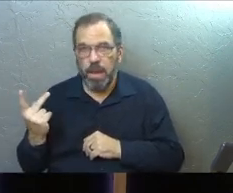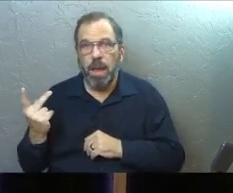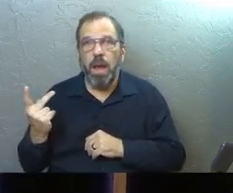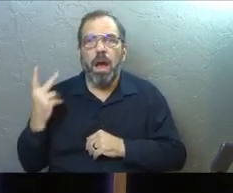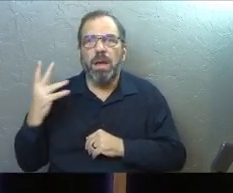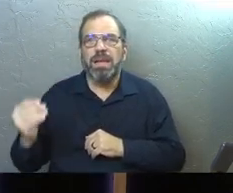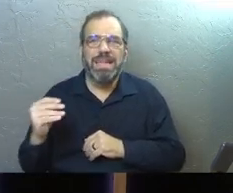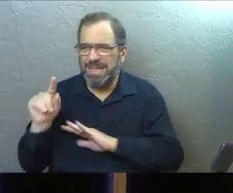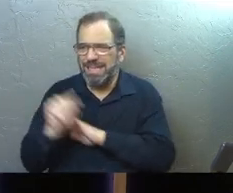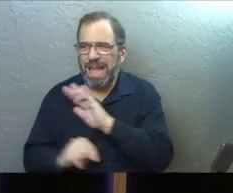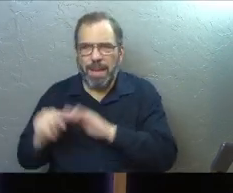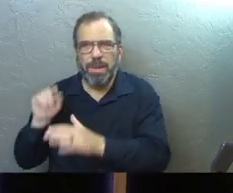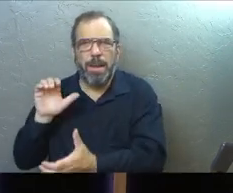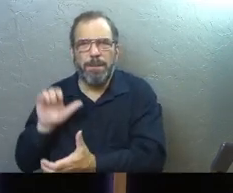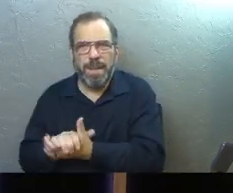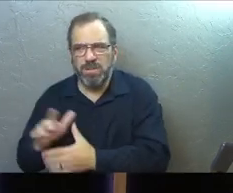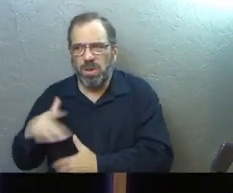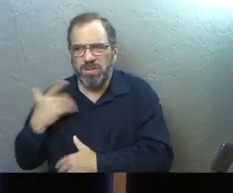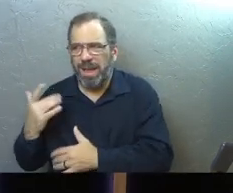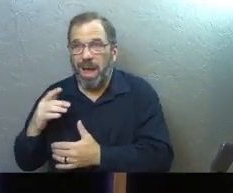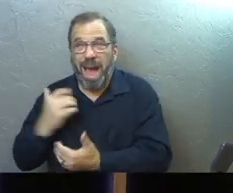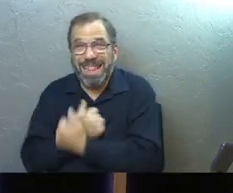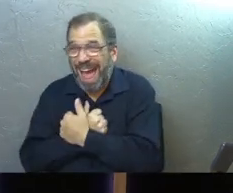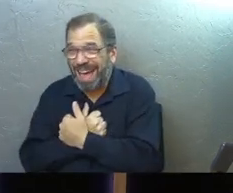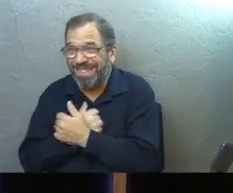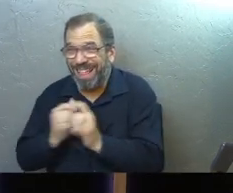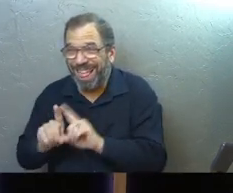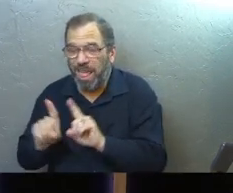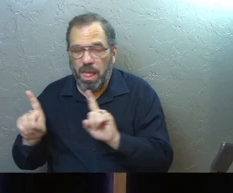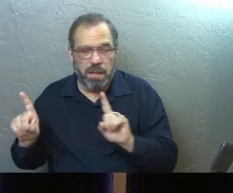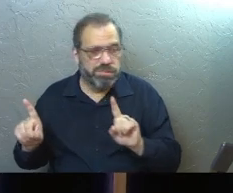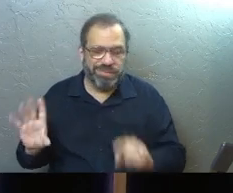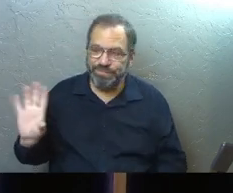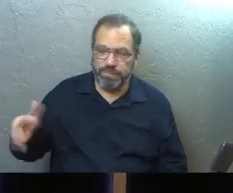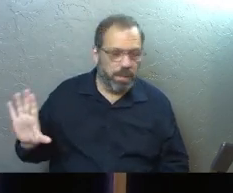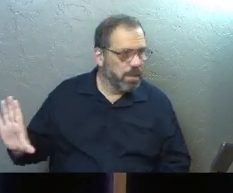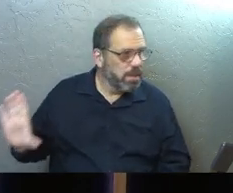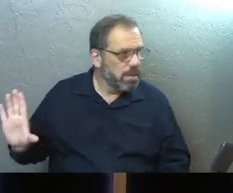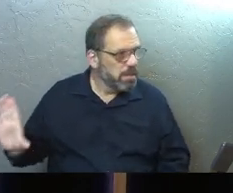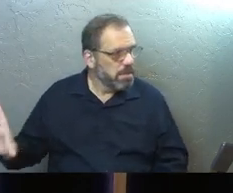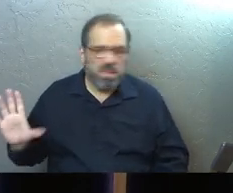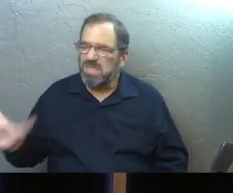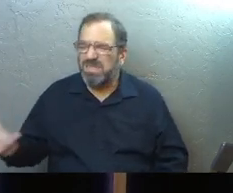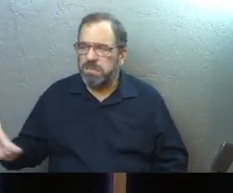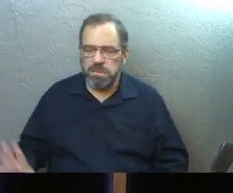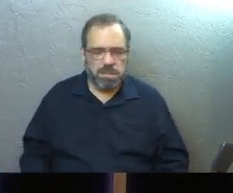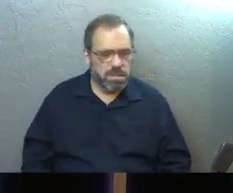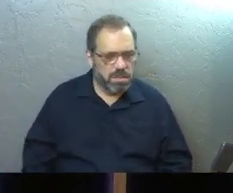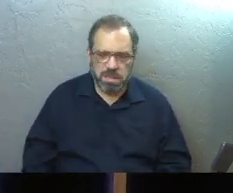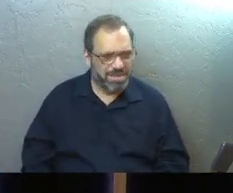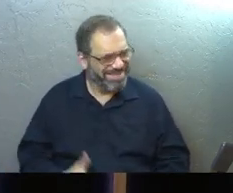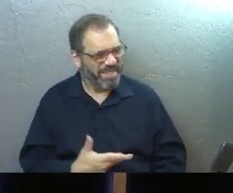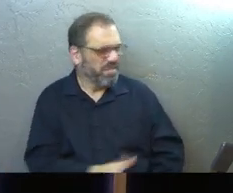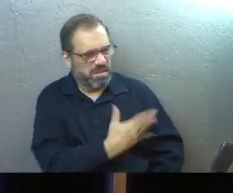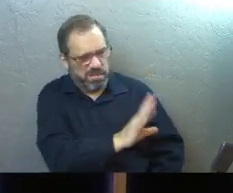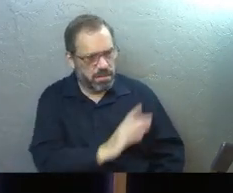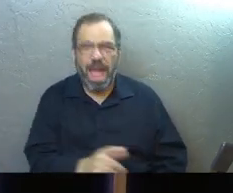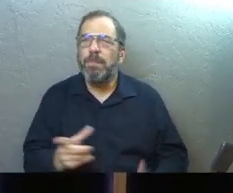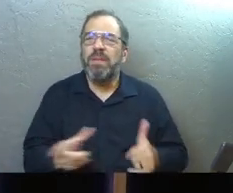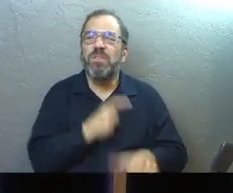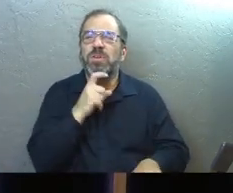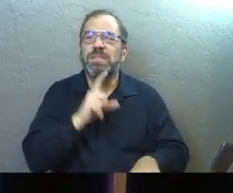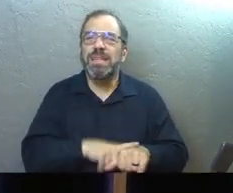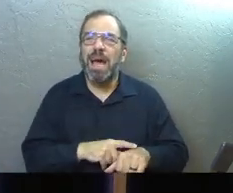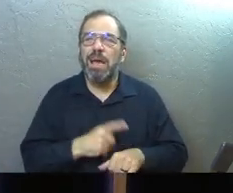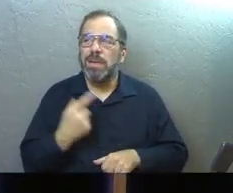we had gone through this period in our marriage where we fell out of love with each other, didn't like each other very much. And I remember the very